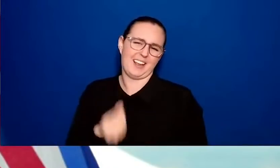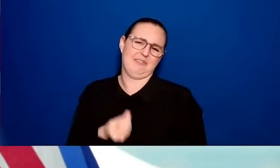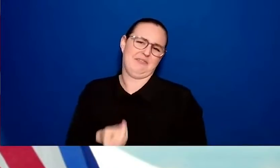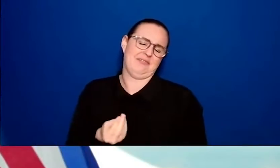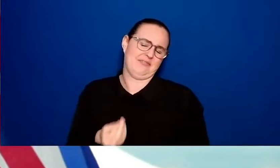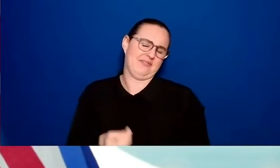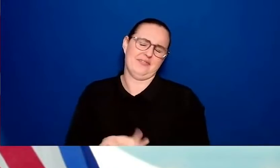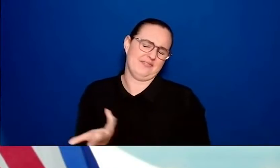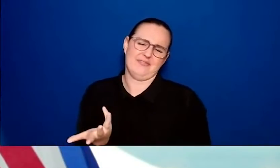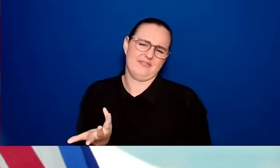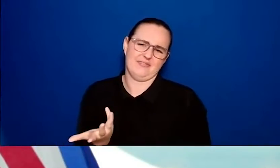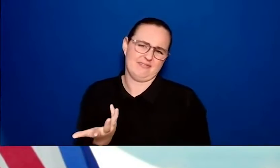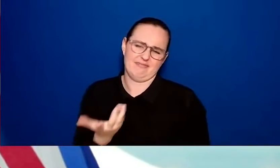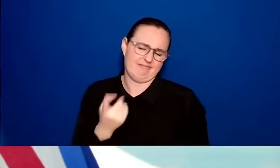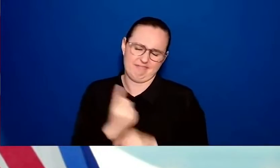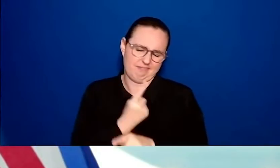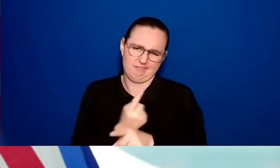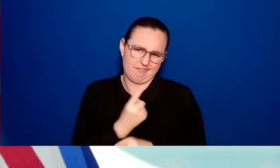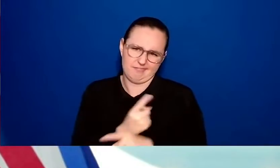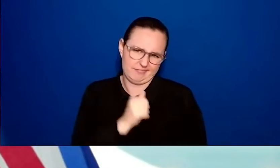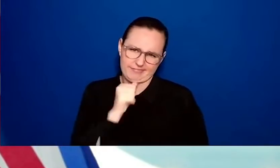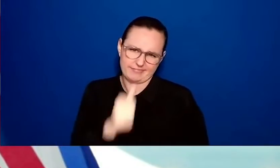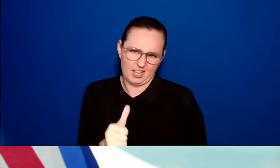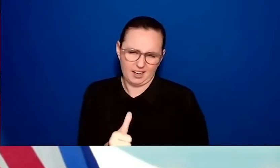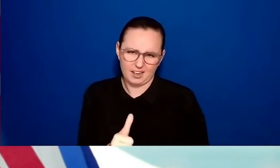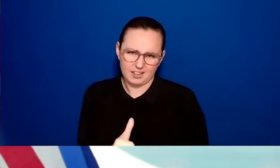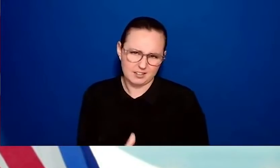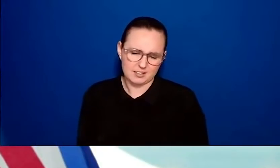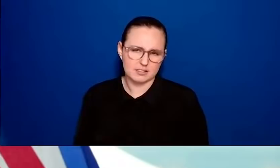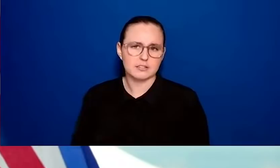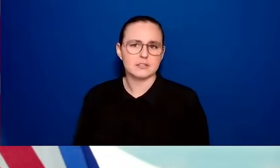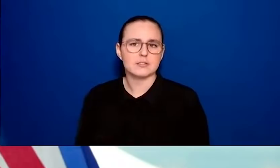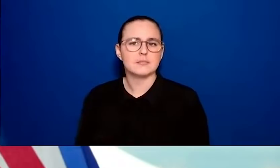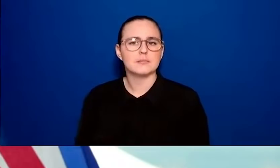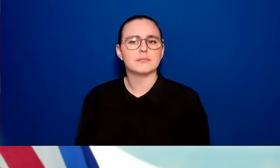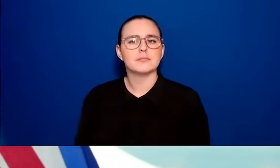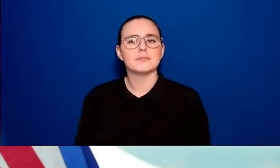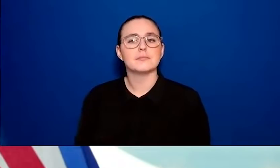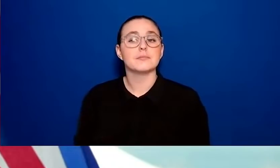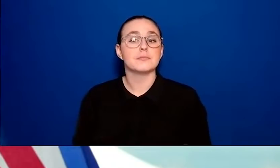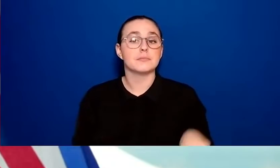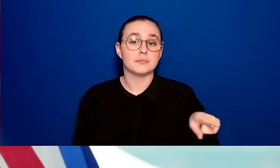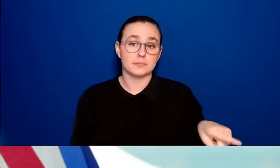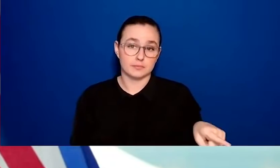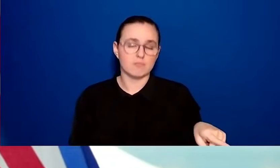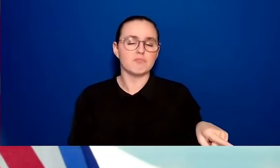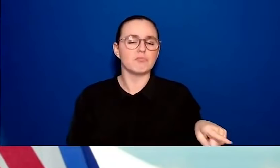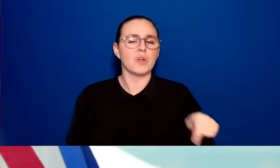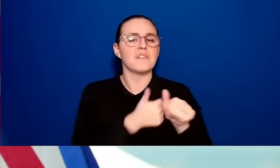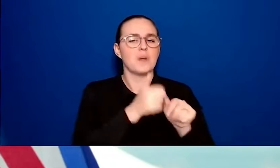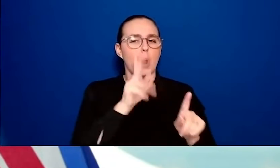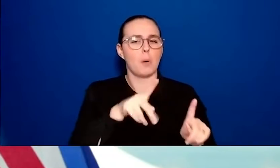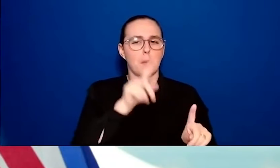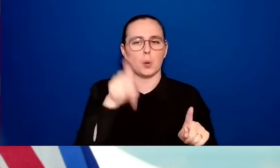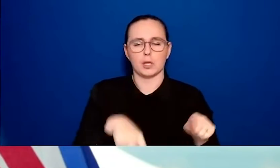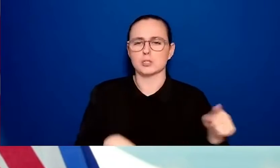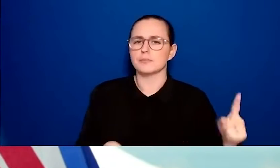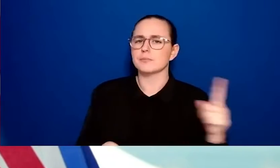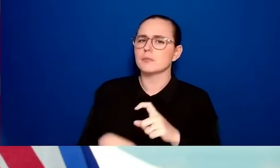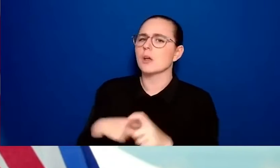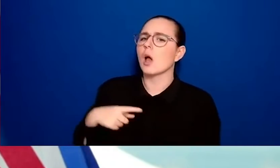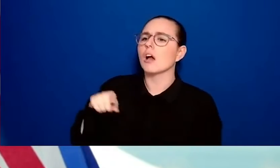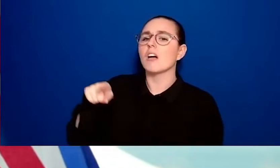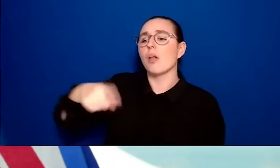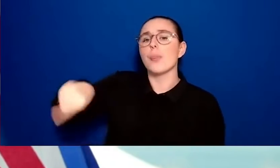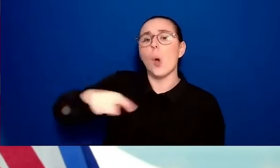Yes, I'm just wondering about the repercussions for those who are not immunized in the healthcare sector post-October 26th.